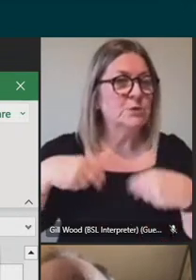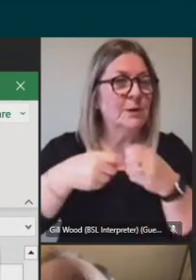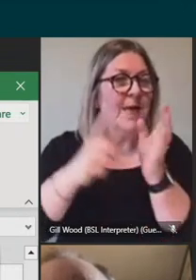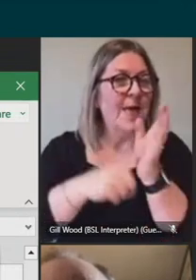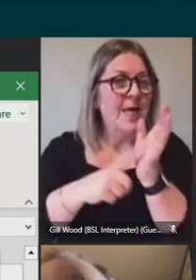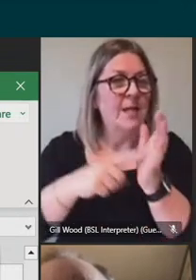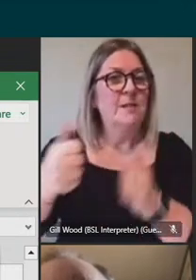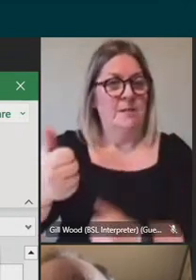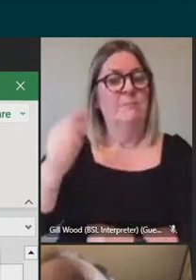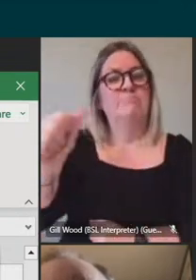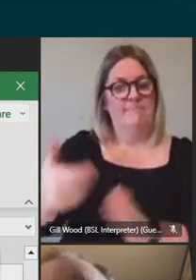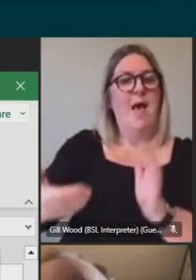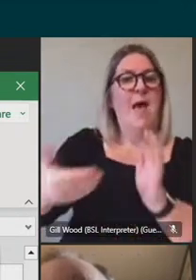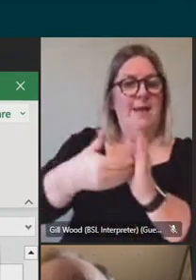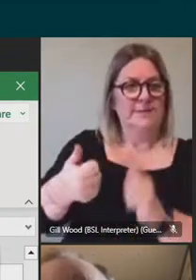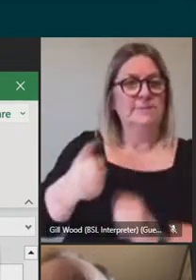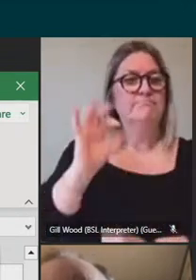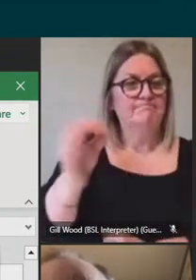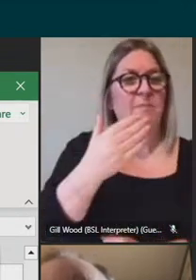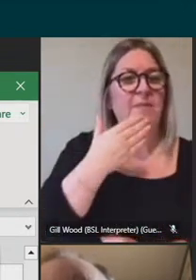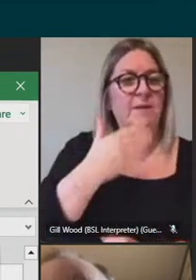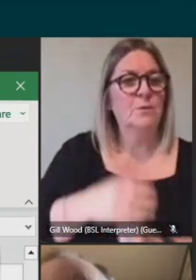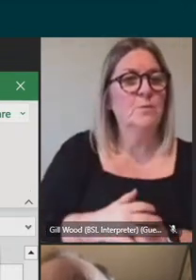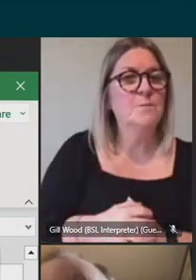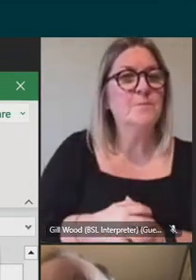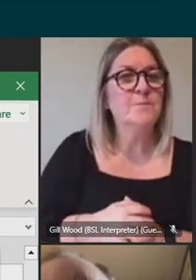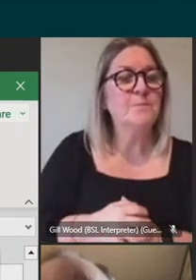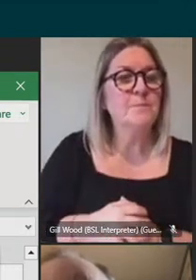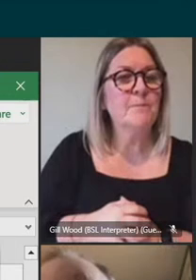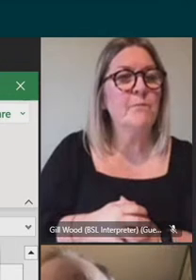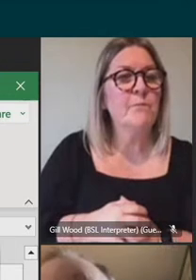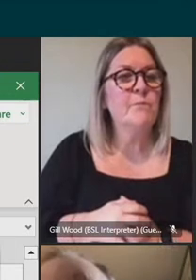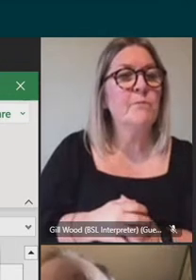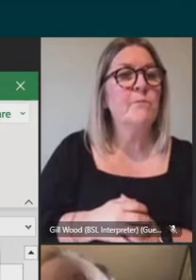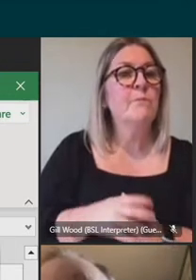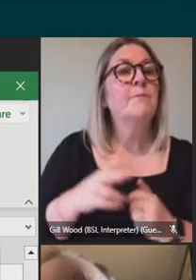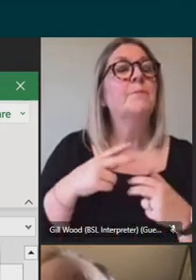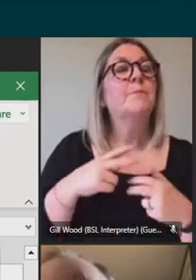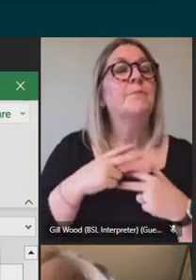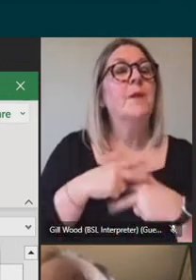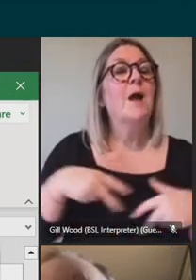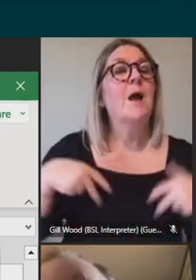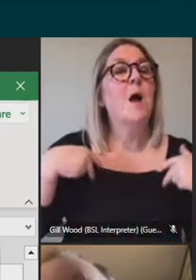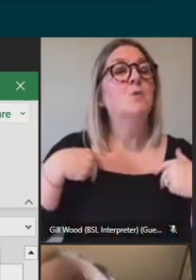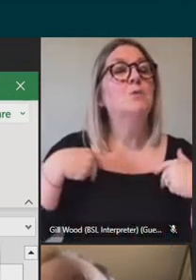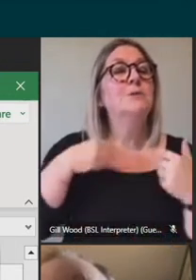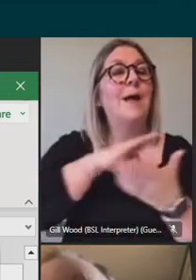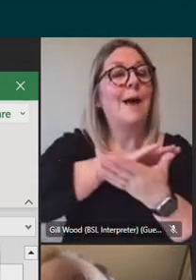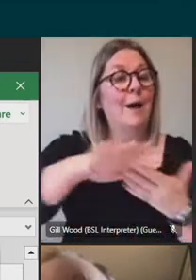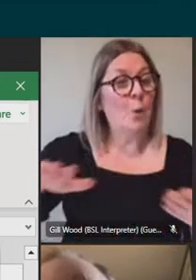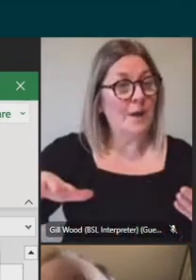That's been added. Okay. Councillor Howie. Motion.